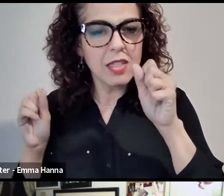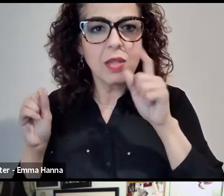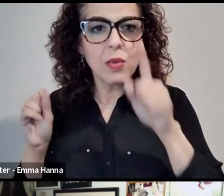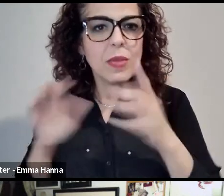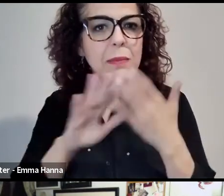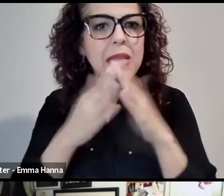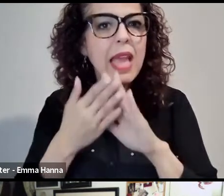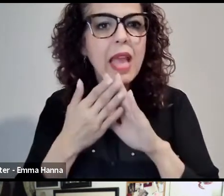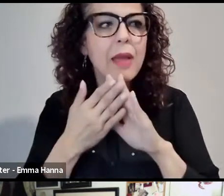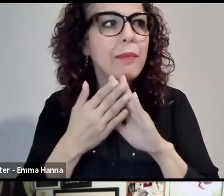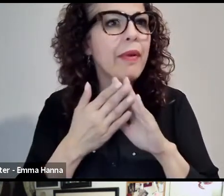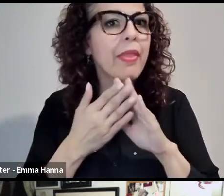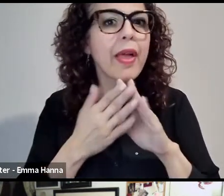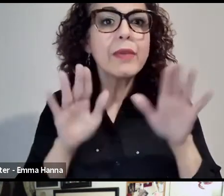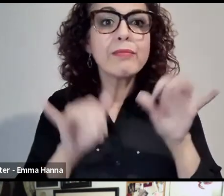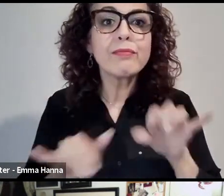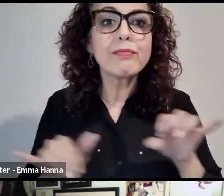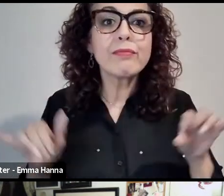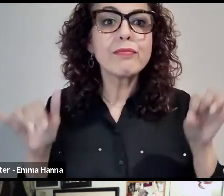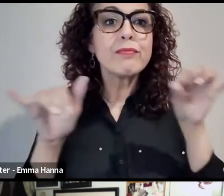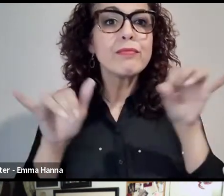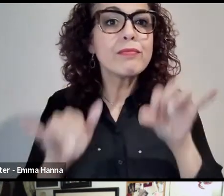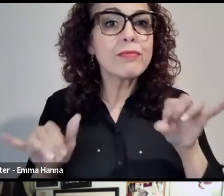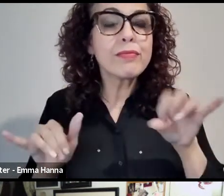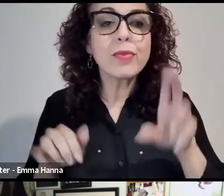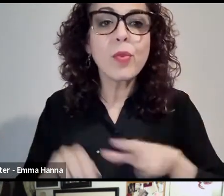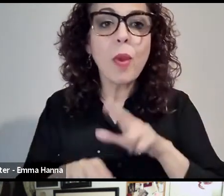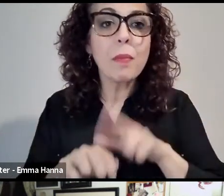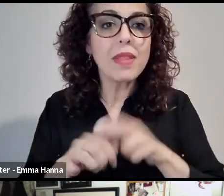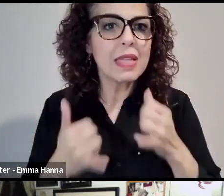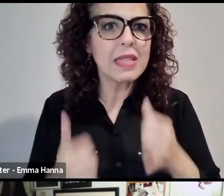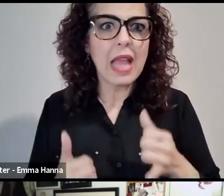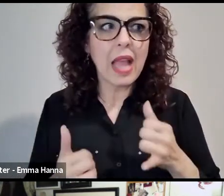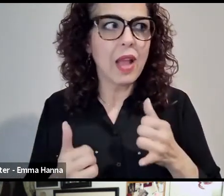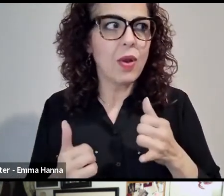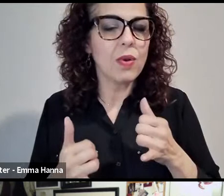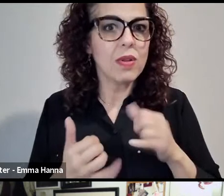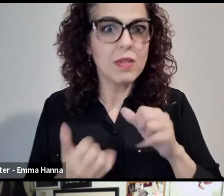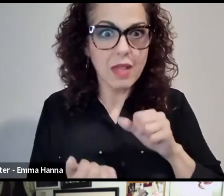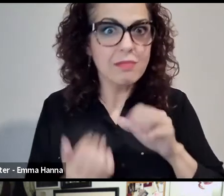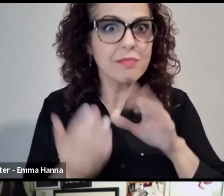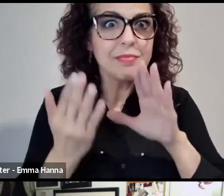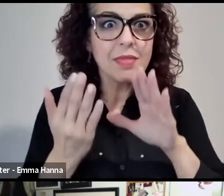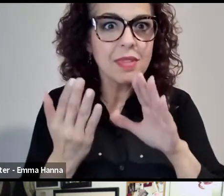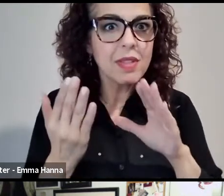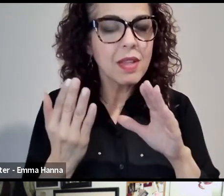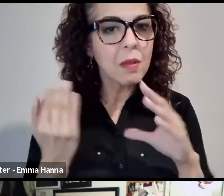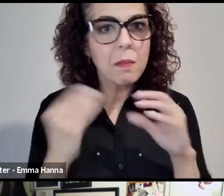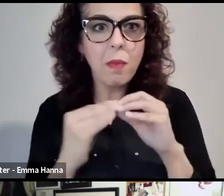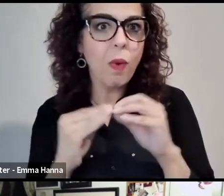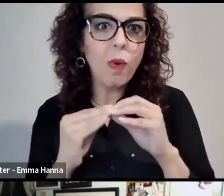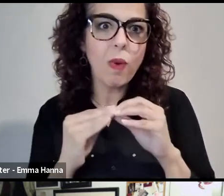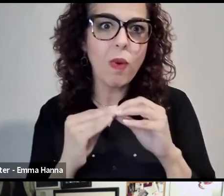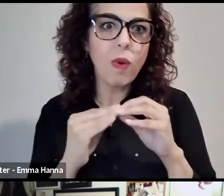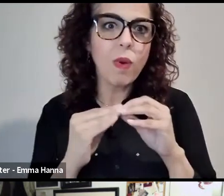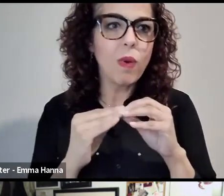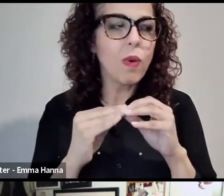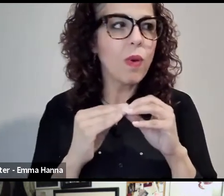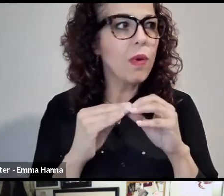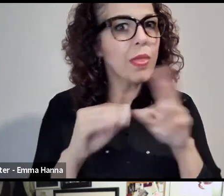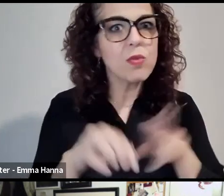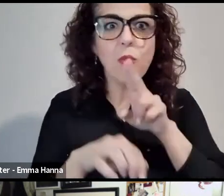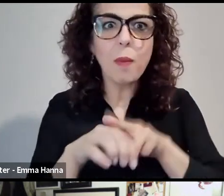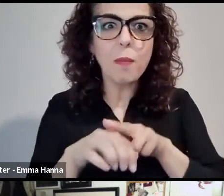and, you know, much less able to bring into question the tropes of heteronormativity